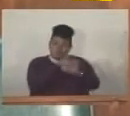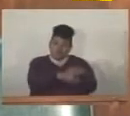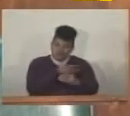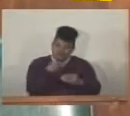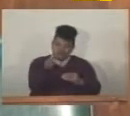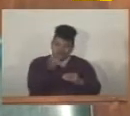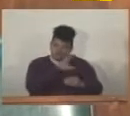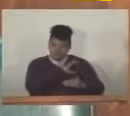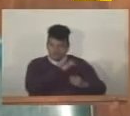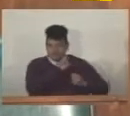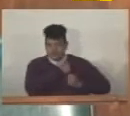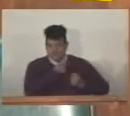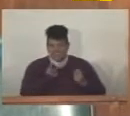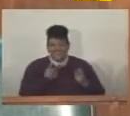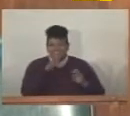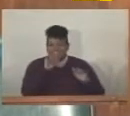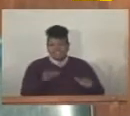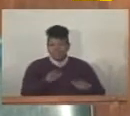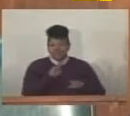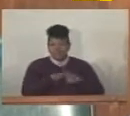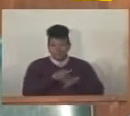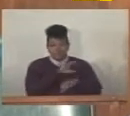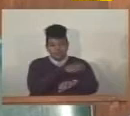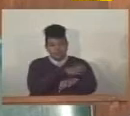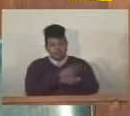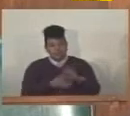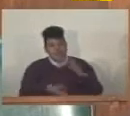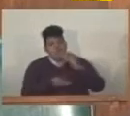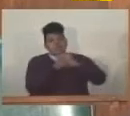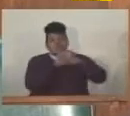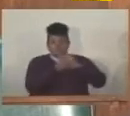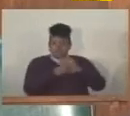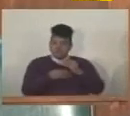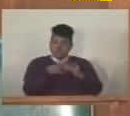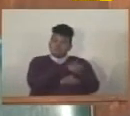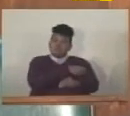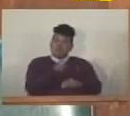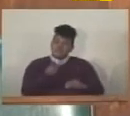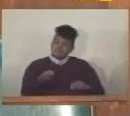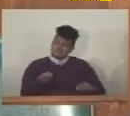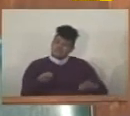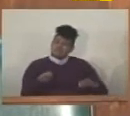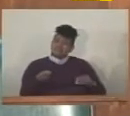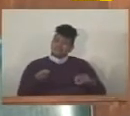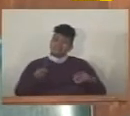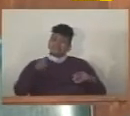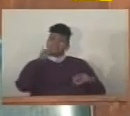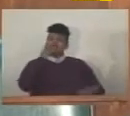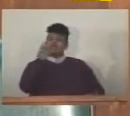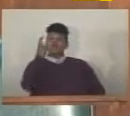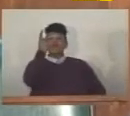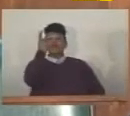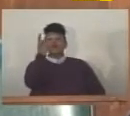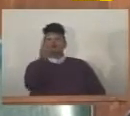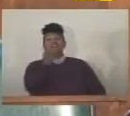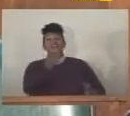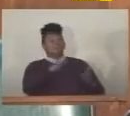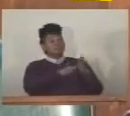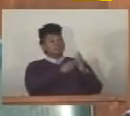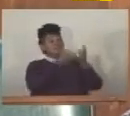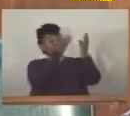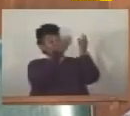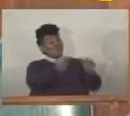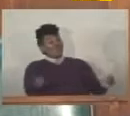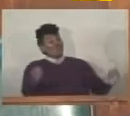security forces, is not going to be the sole solution.